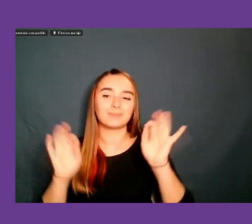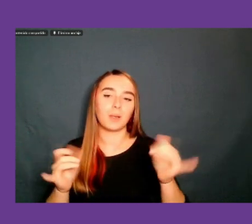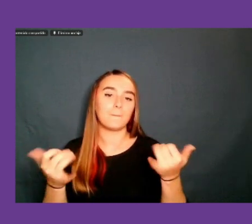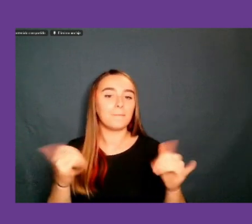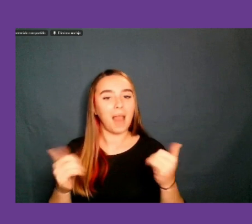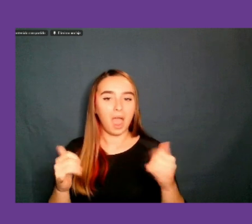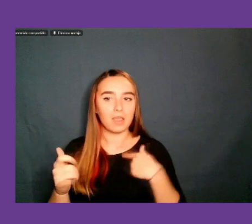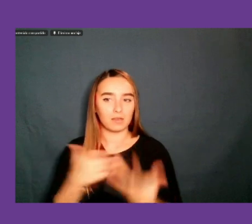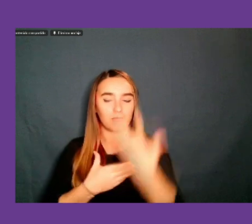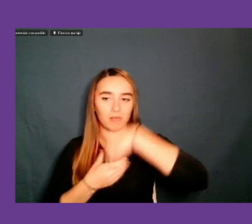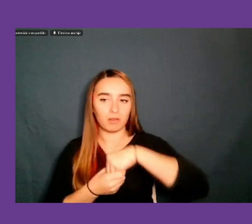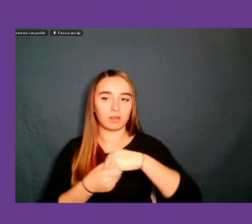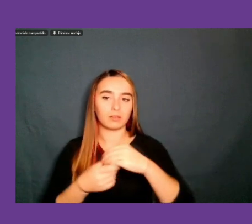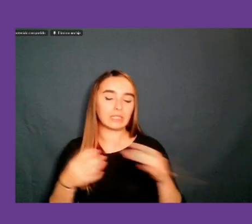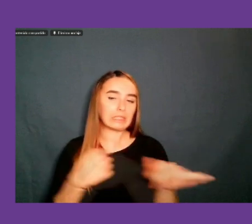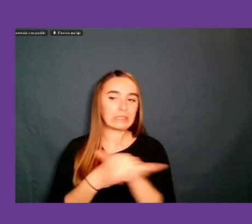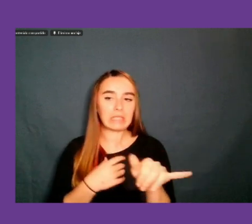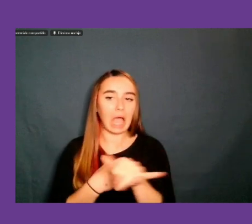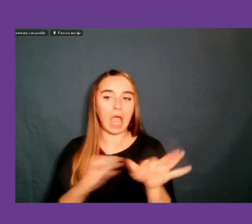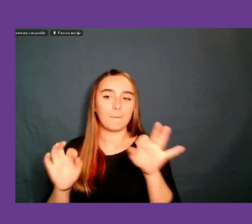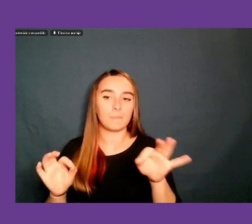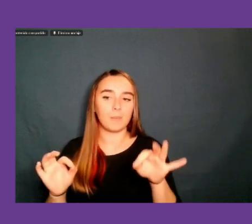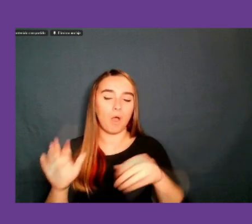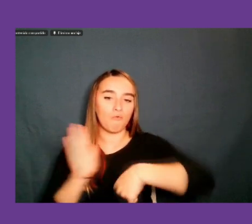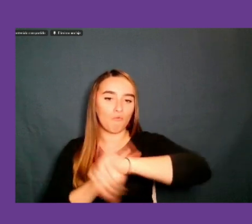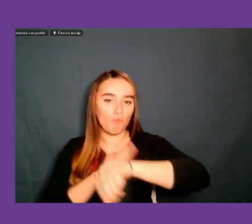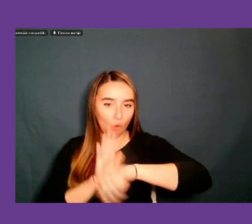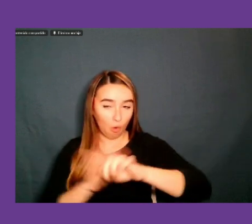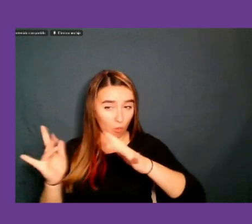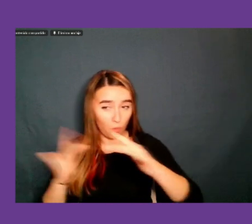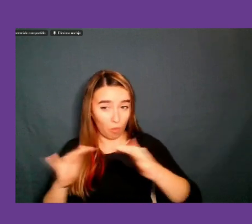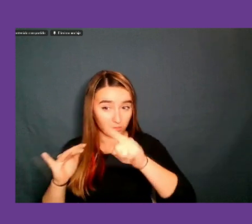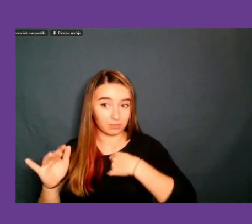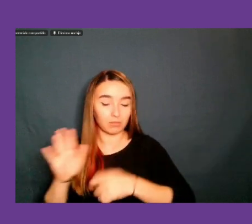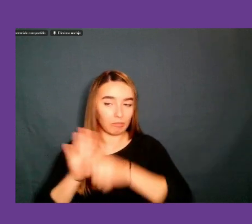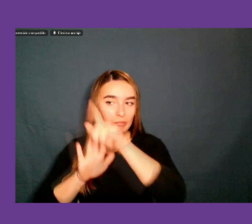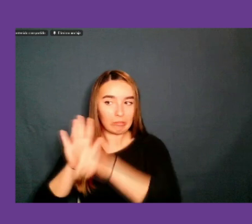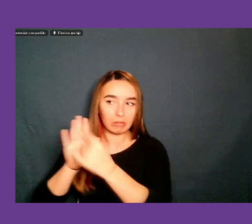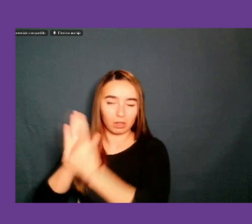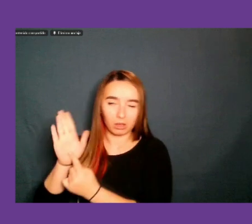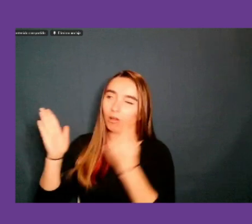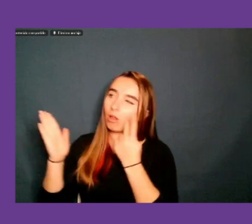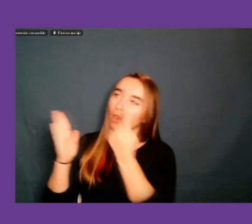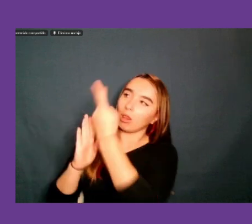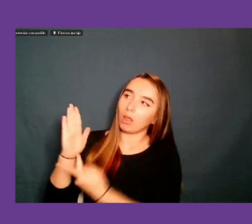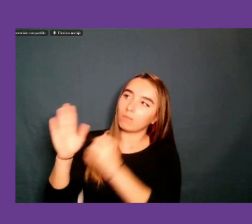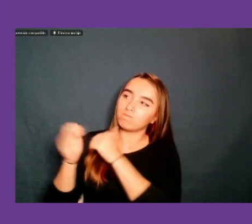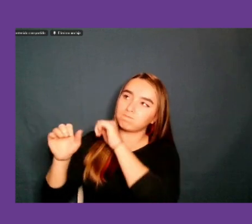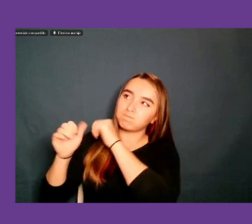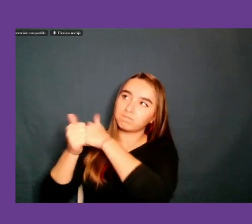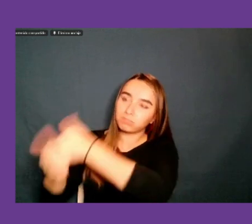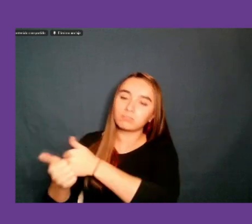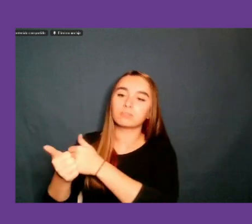like a football player. We have rules, and we'll try to change a little bit some